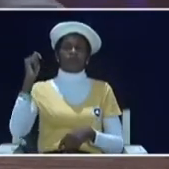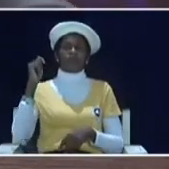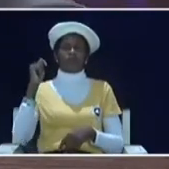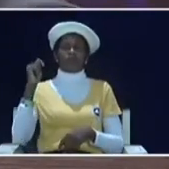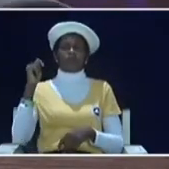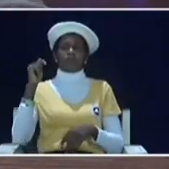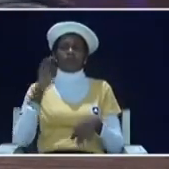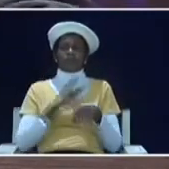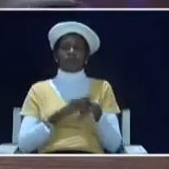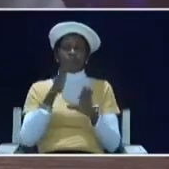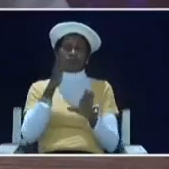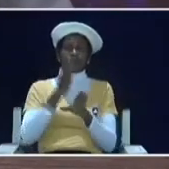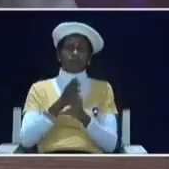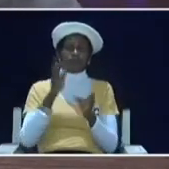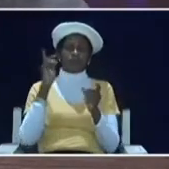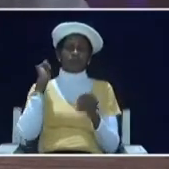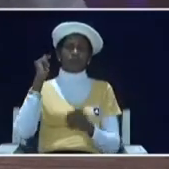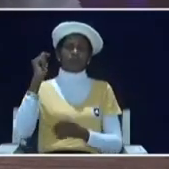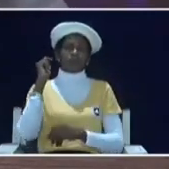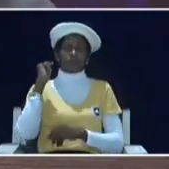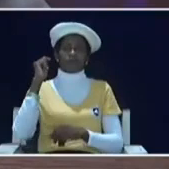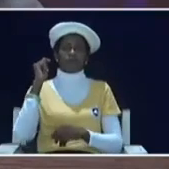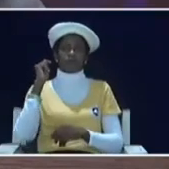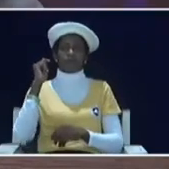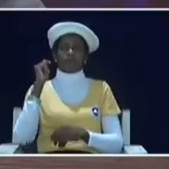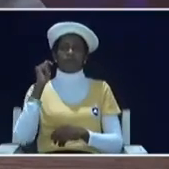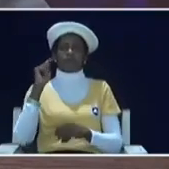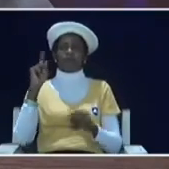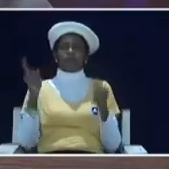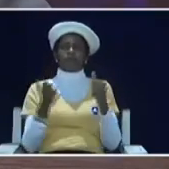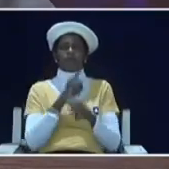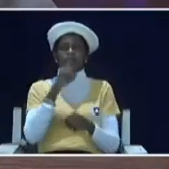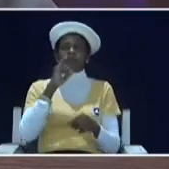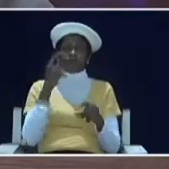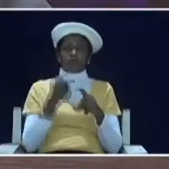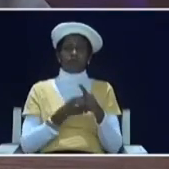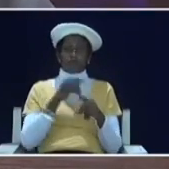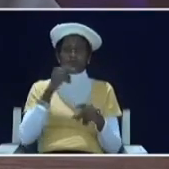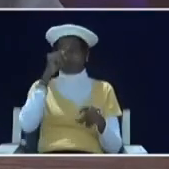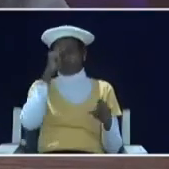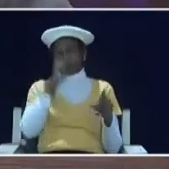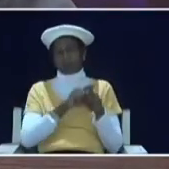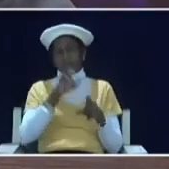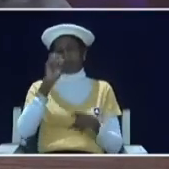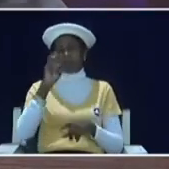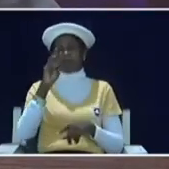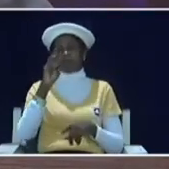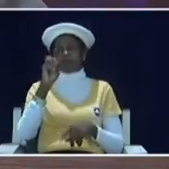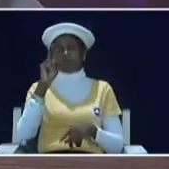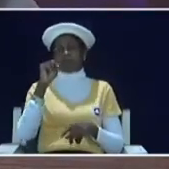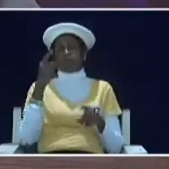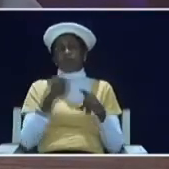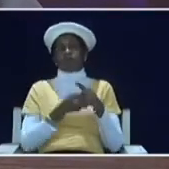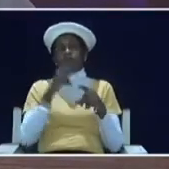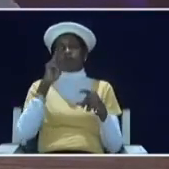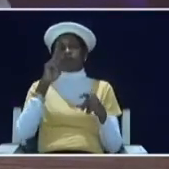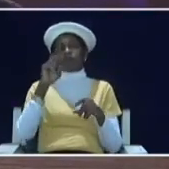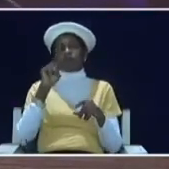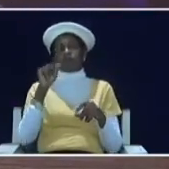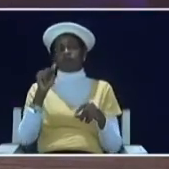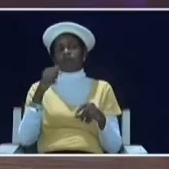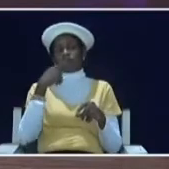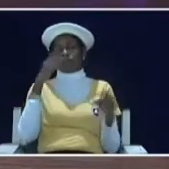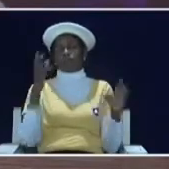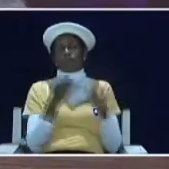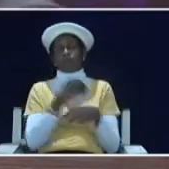the online testifiers. The first one is from Brother Emmanuel from the United States, who got